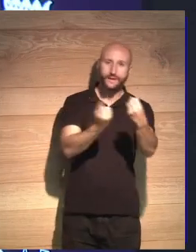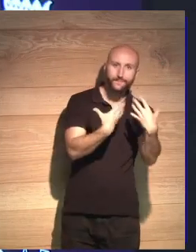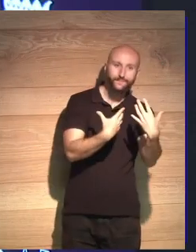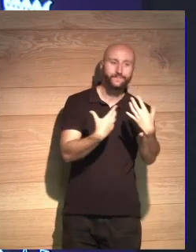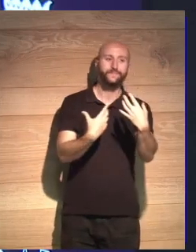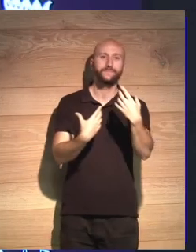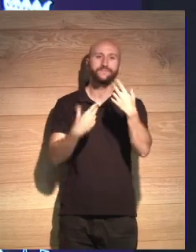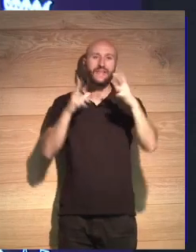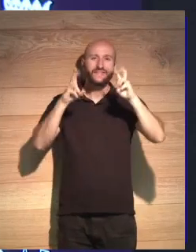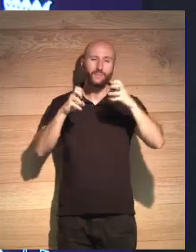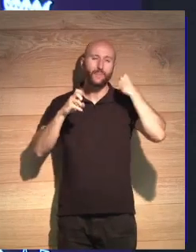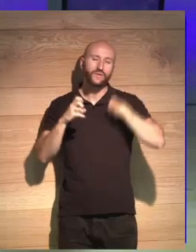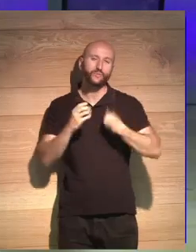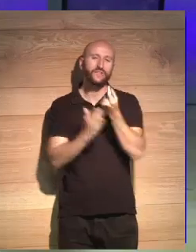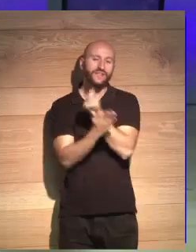what do you want to